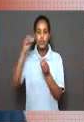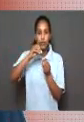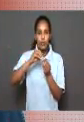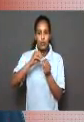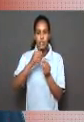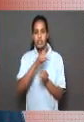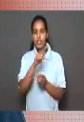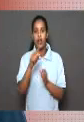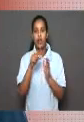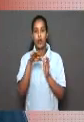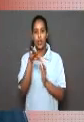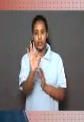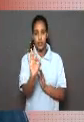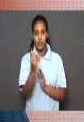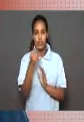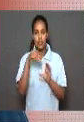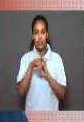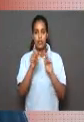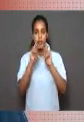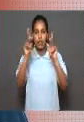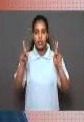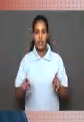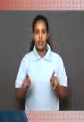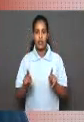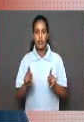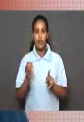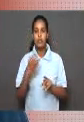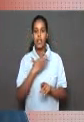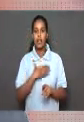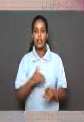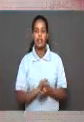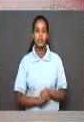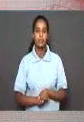their location on the periodic table of elements.